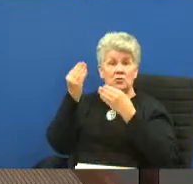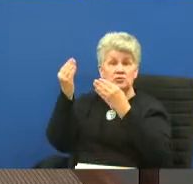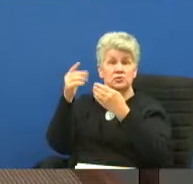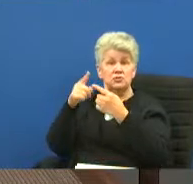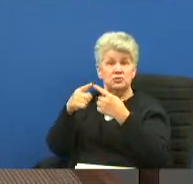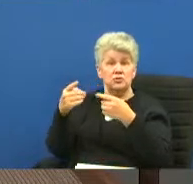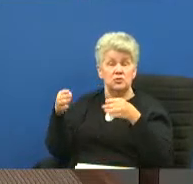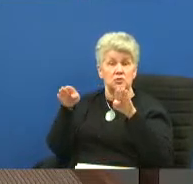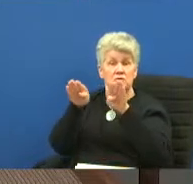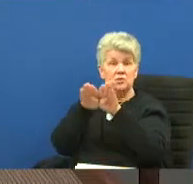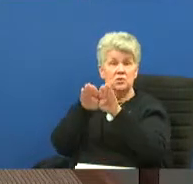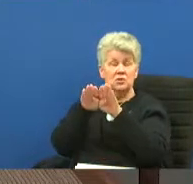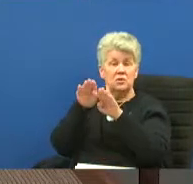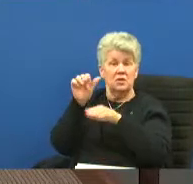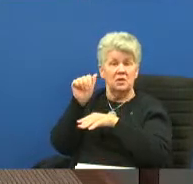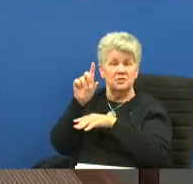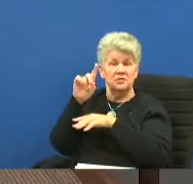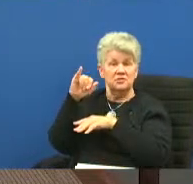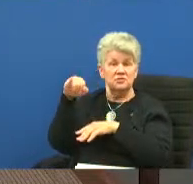Point of order.